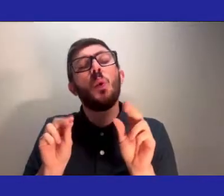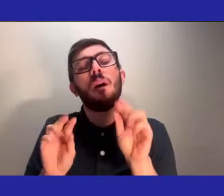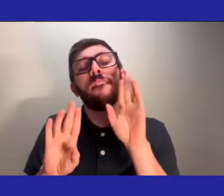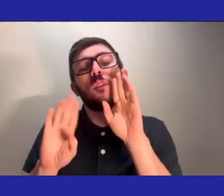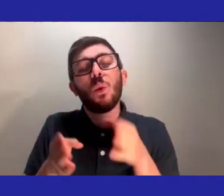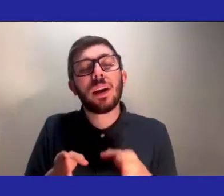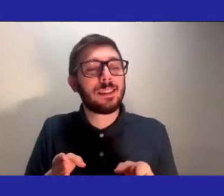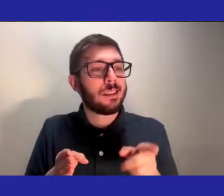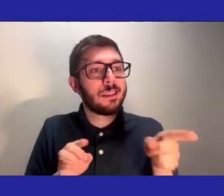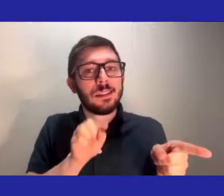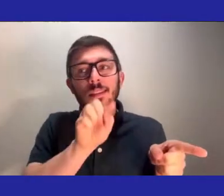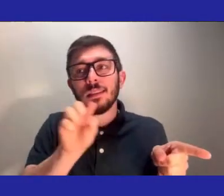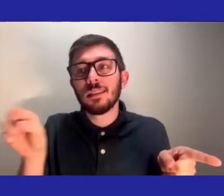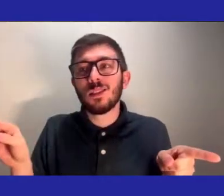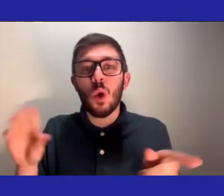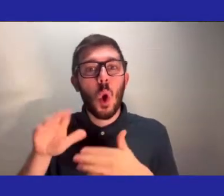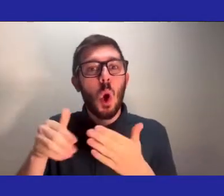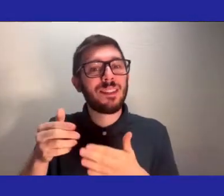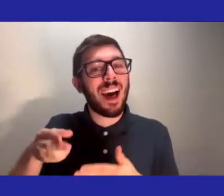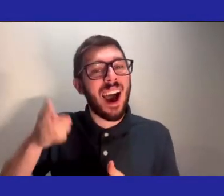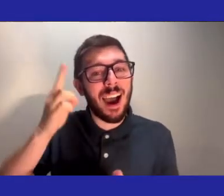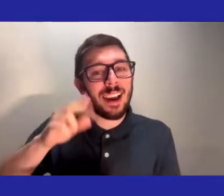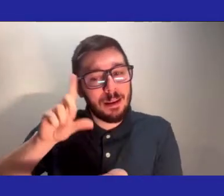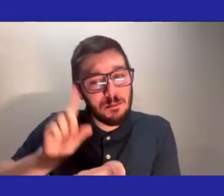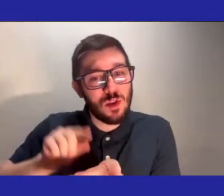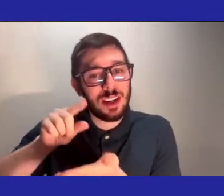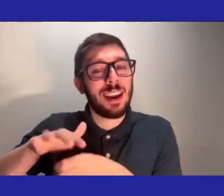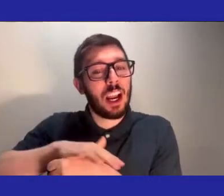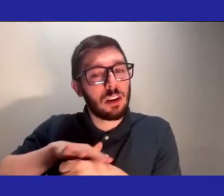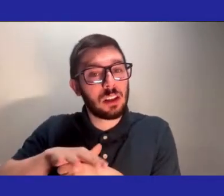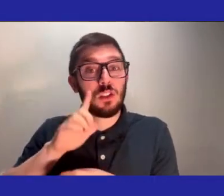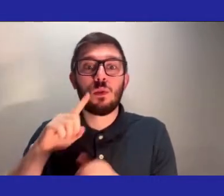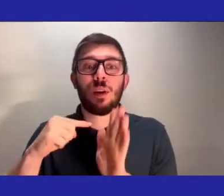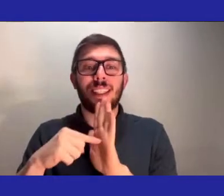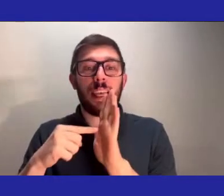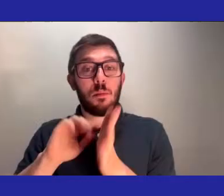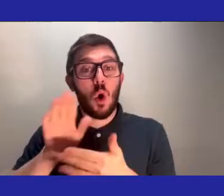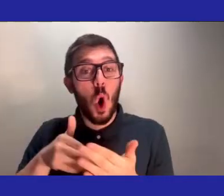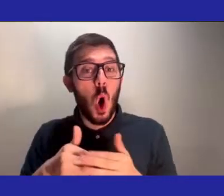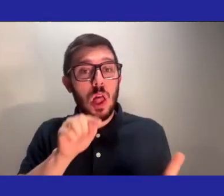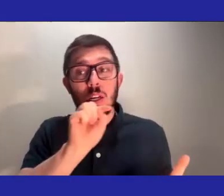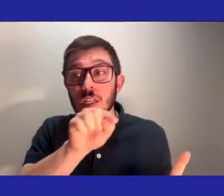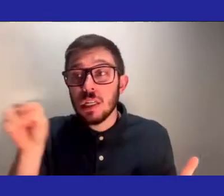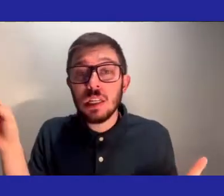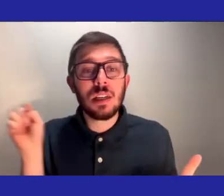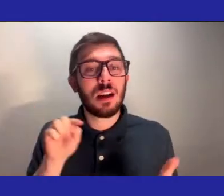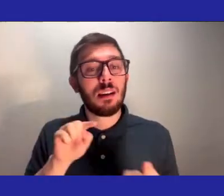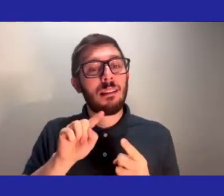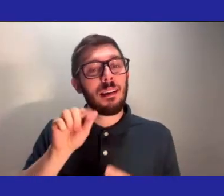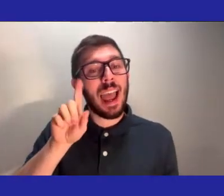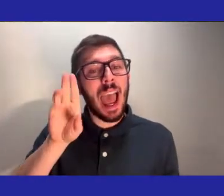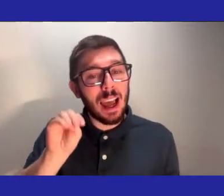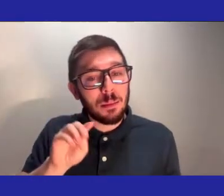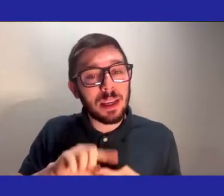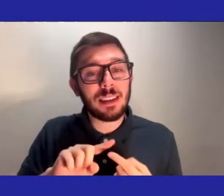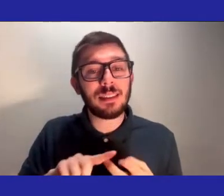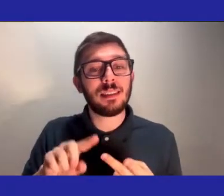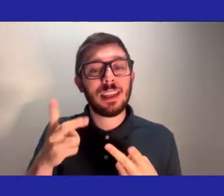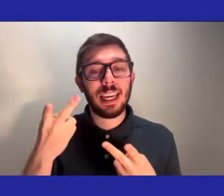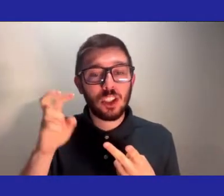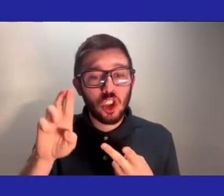at all the facilities with the administrative offices, and then we'll move to the HR offices. And HIM is also a very large